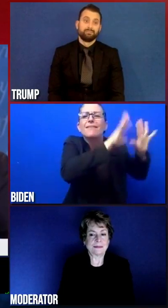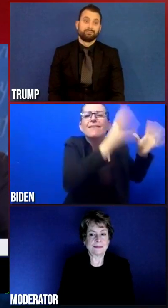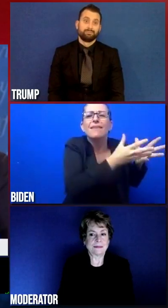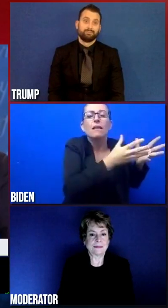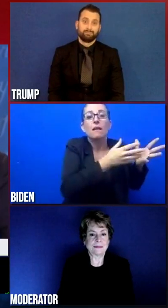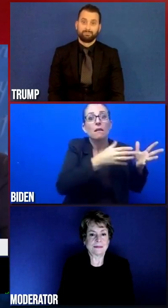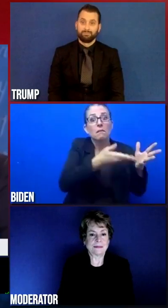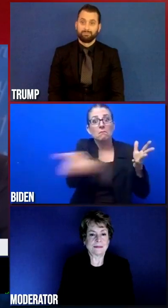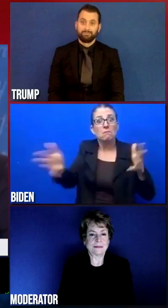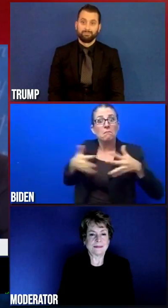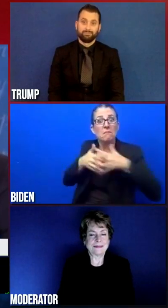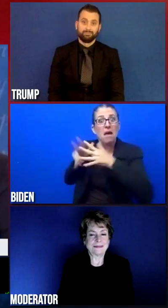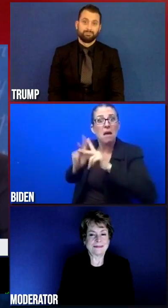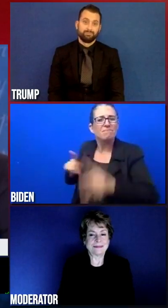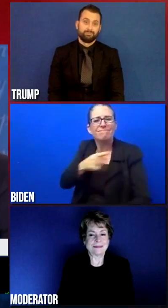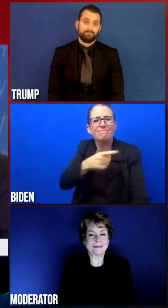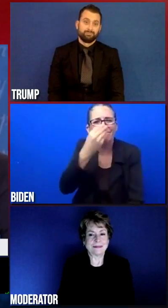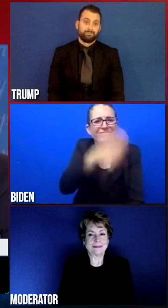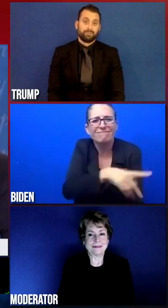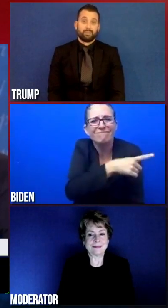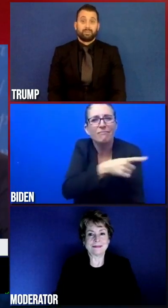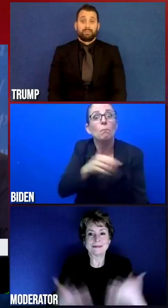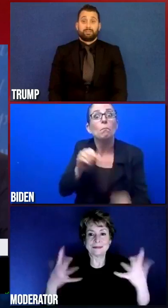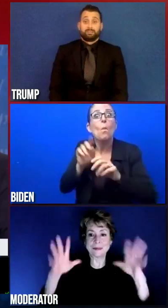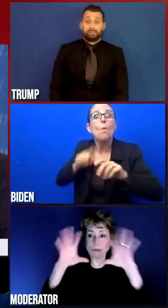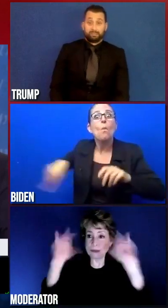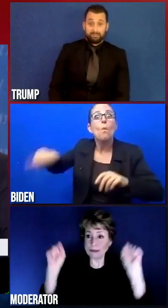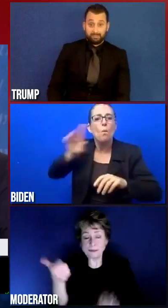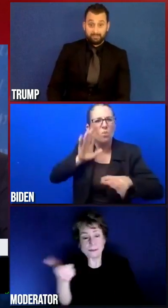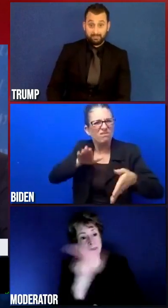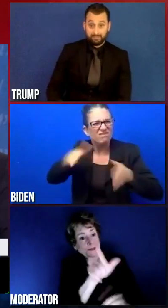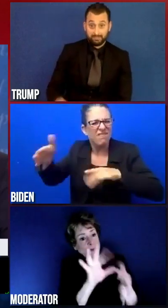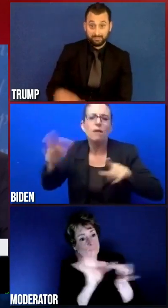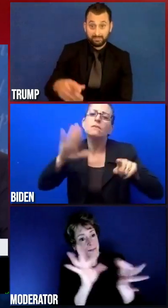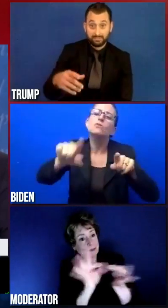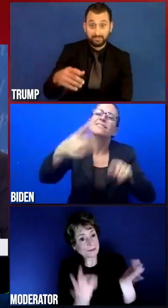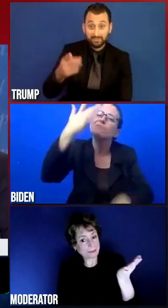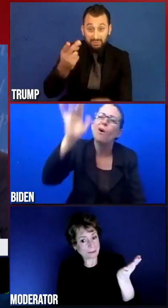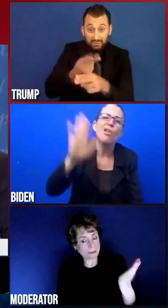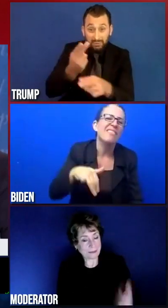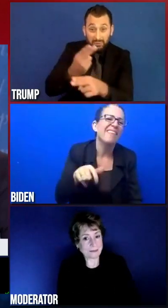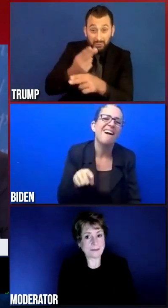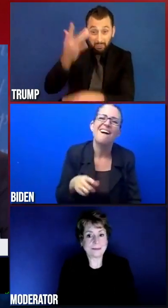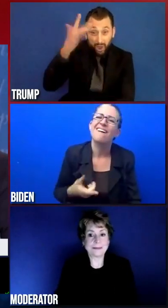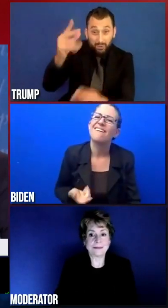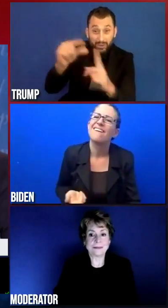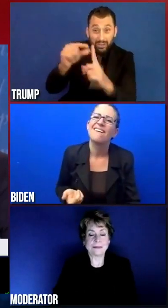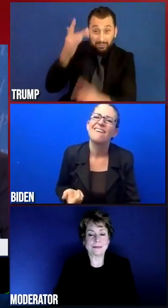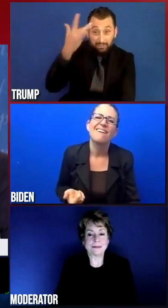President? Did you use the word smart? So you said you went to Delaware